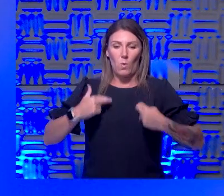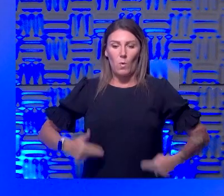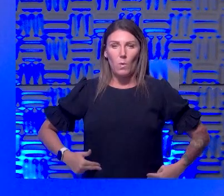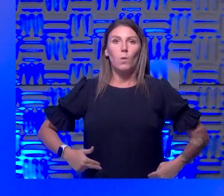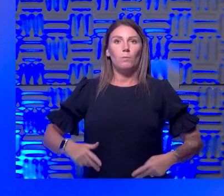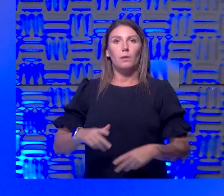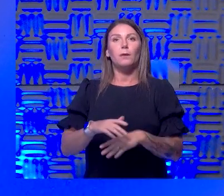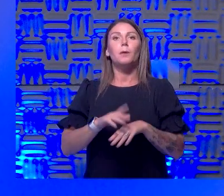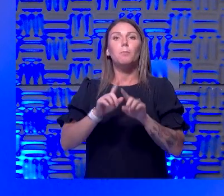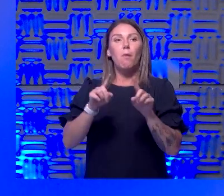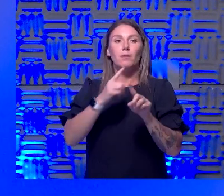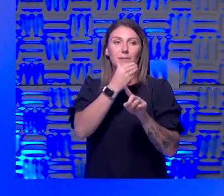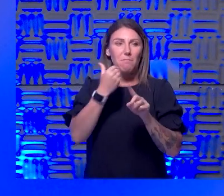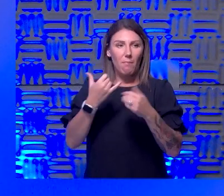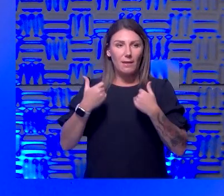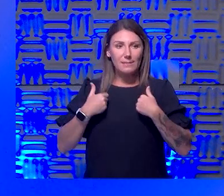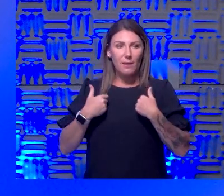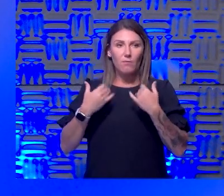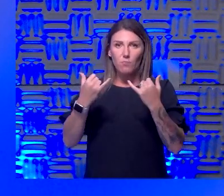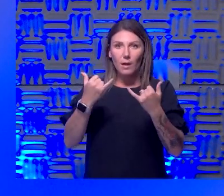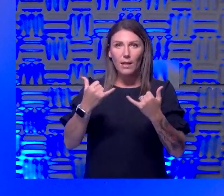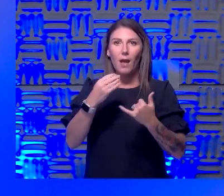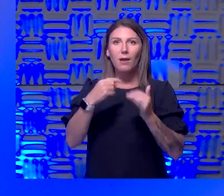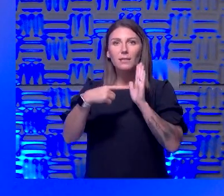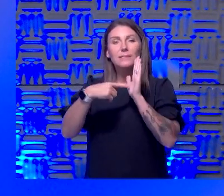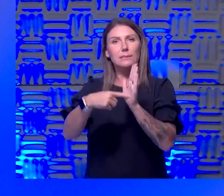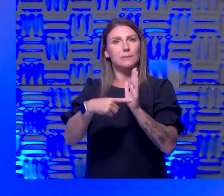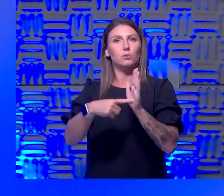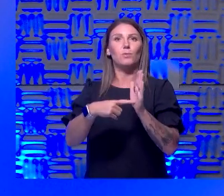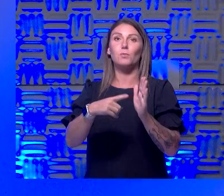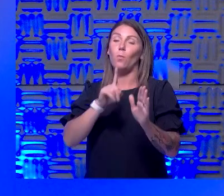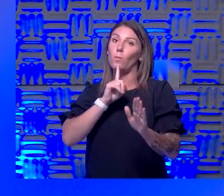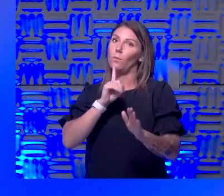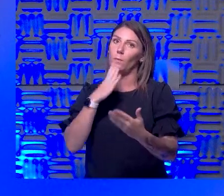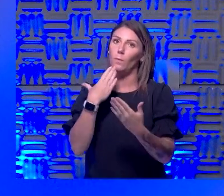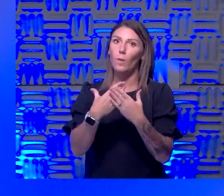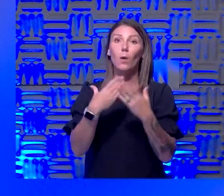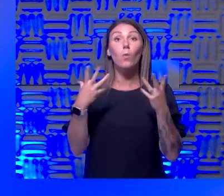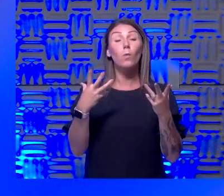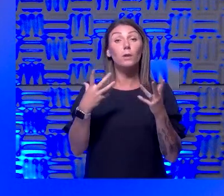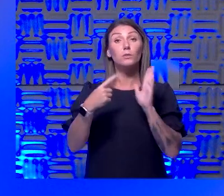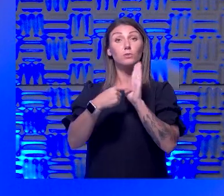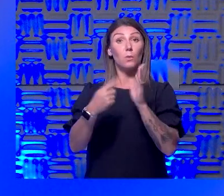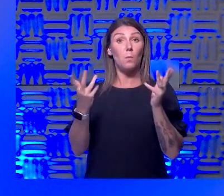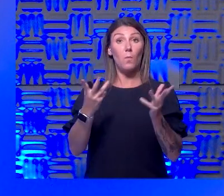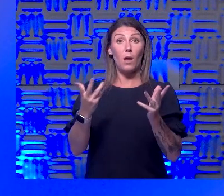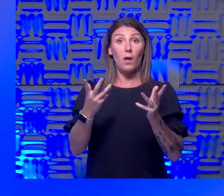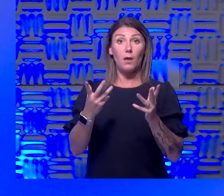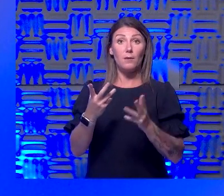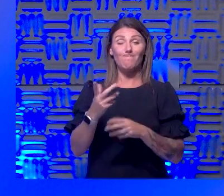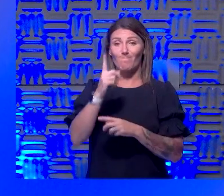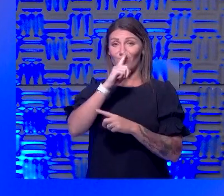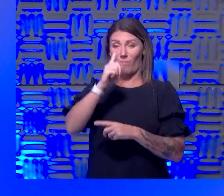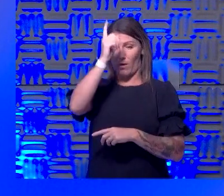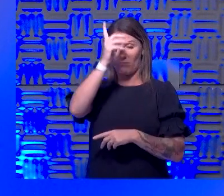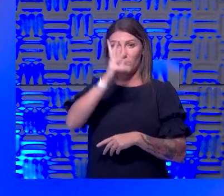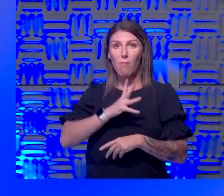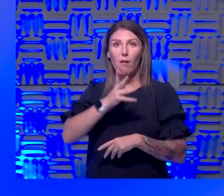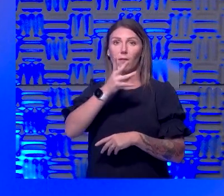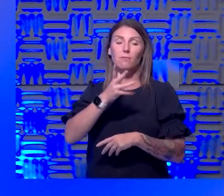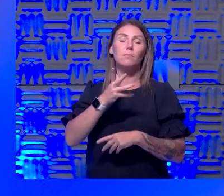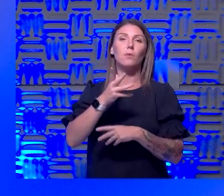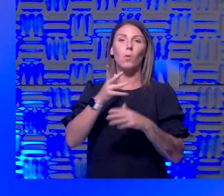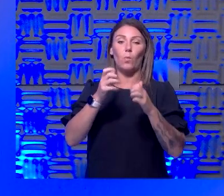this is the best we have at this point, and it demonstrates it very well. What it basically shows is that a mannequin without a mask